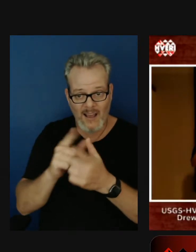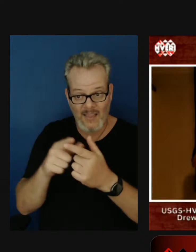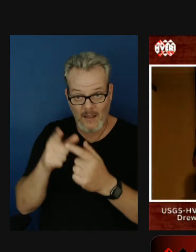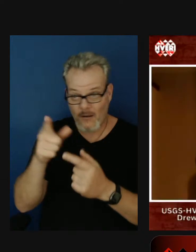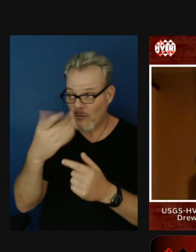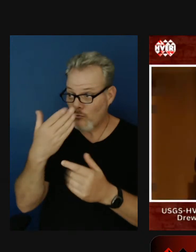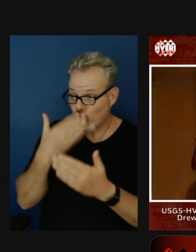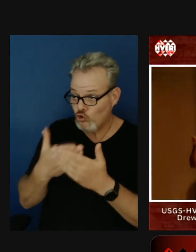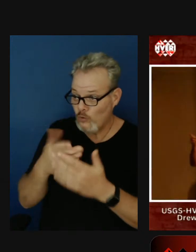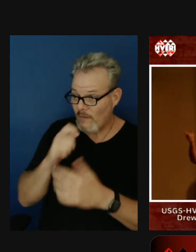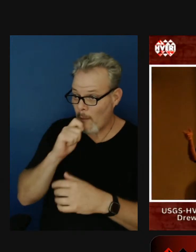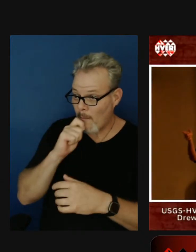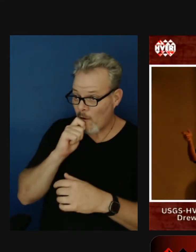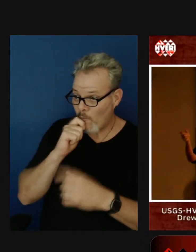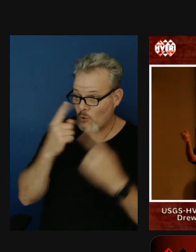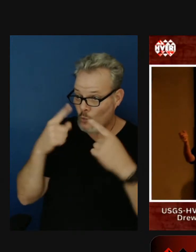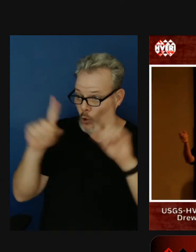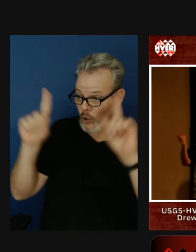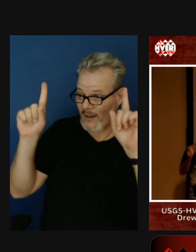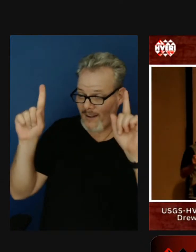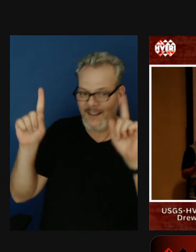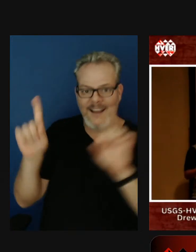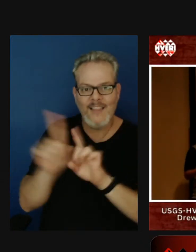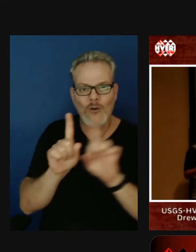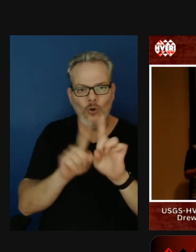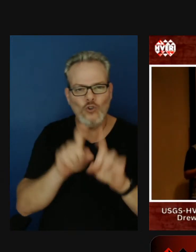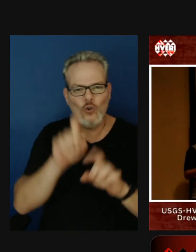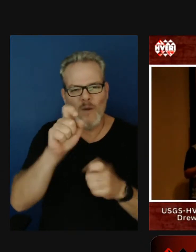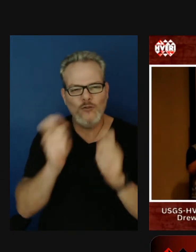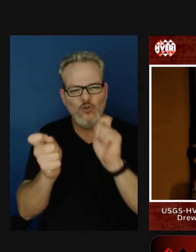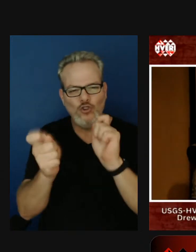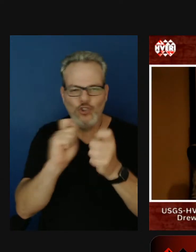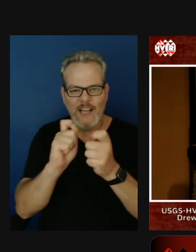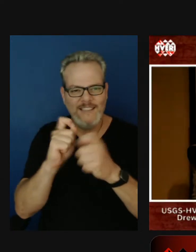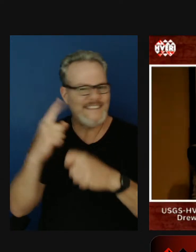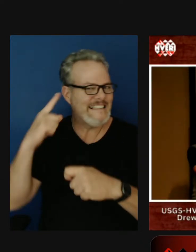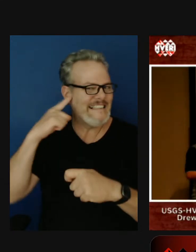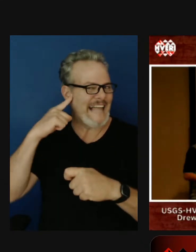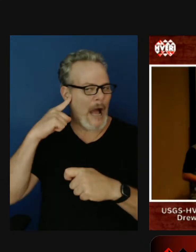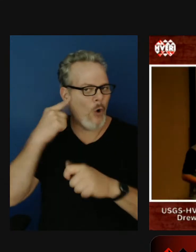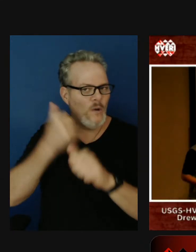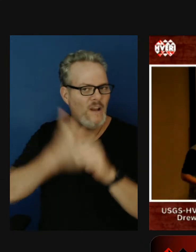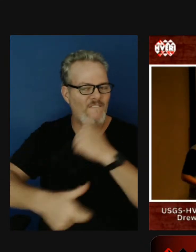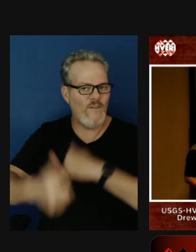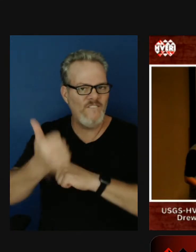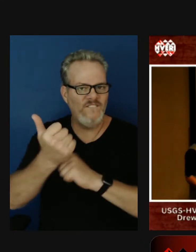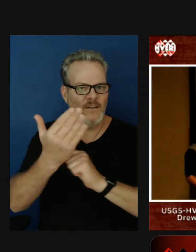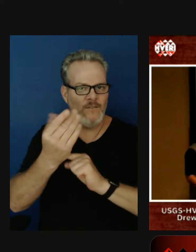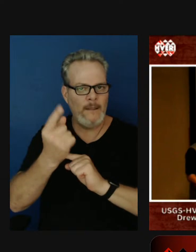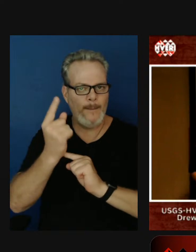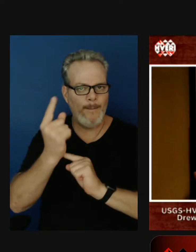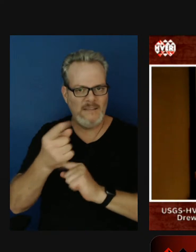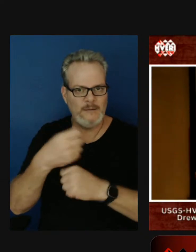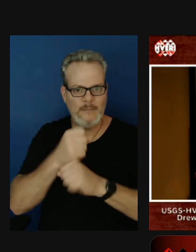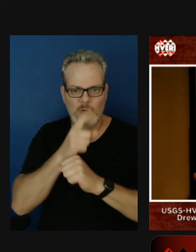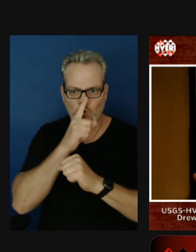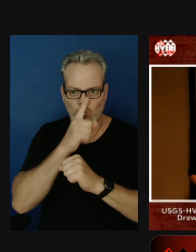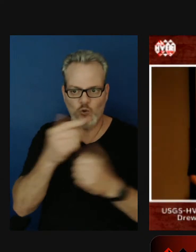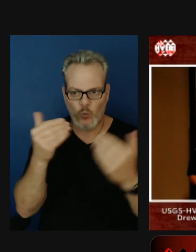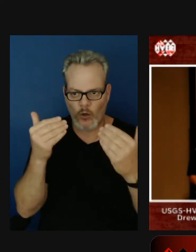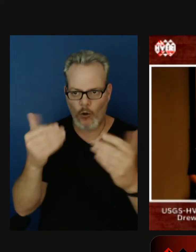just a reminder, Katie, apparently you got to change the sound every like 15 minutes or it'll go blank. So we'll get